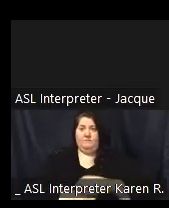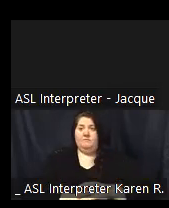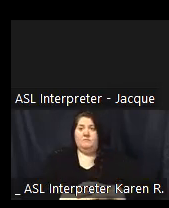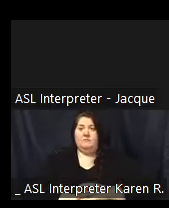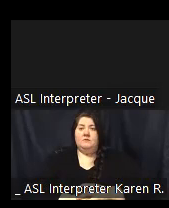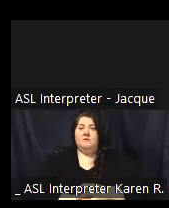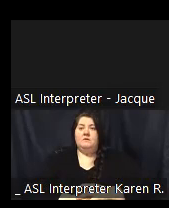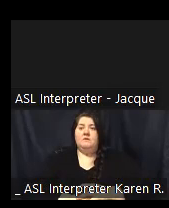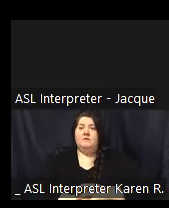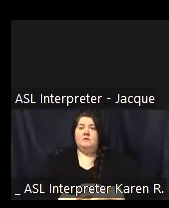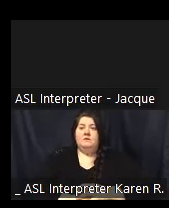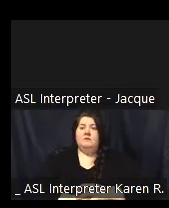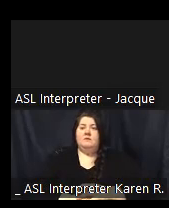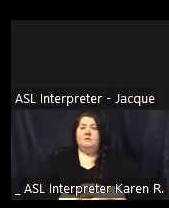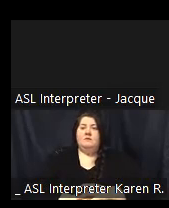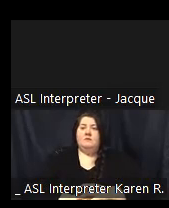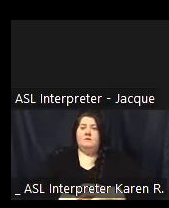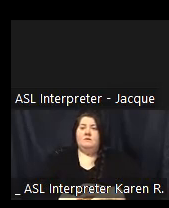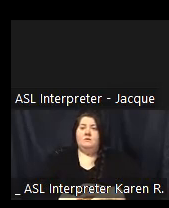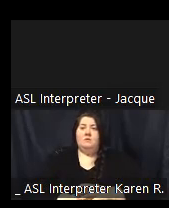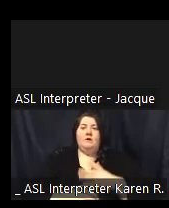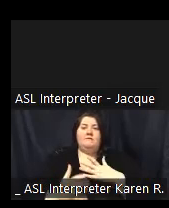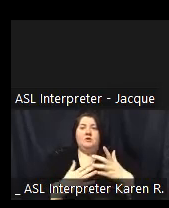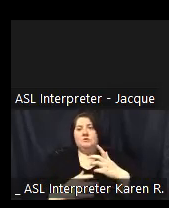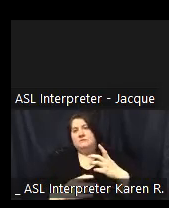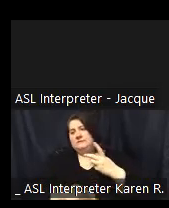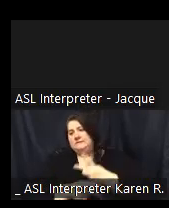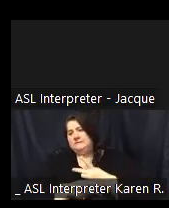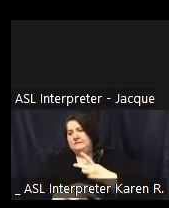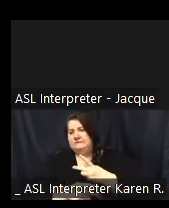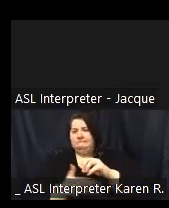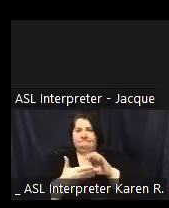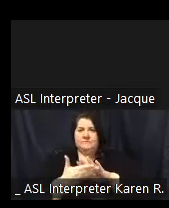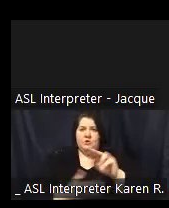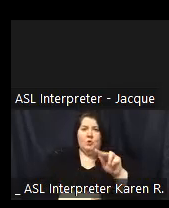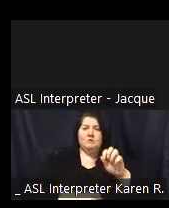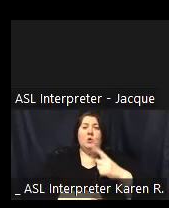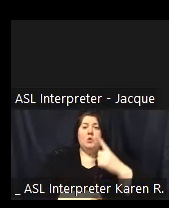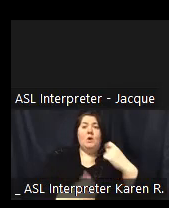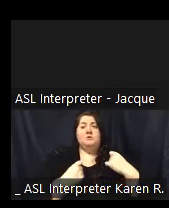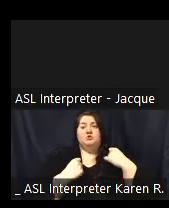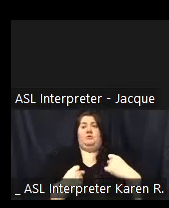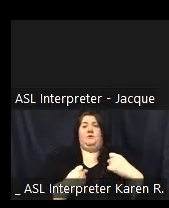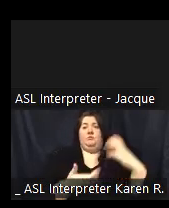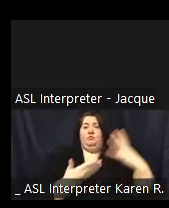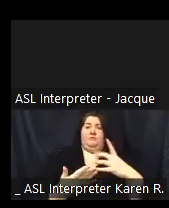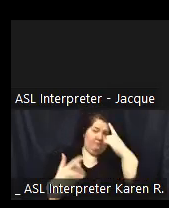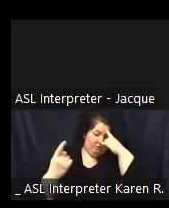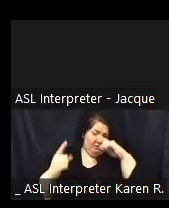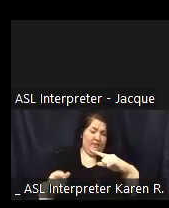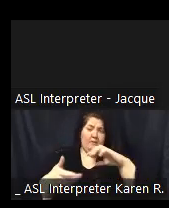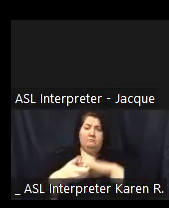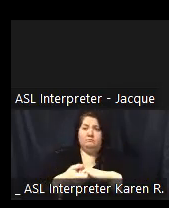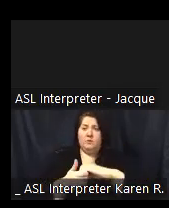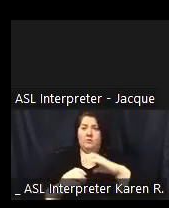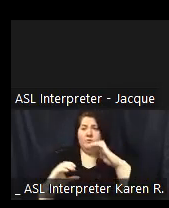On a piece of paper or wherever it is that you're taking notes, write down one strength you bring to collaborative communication and